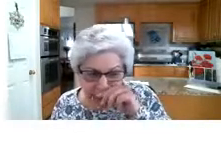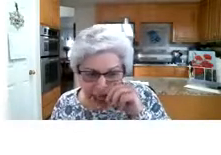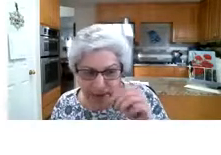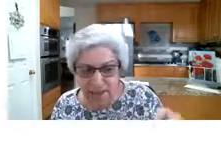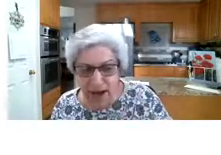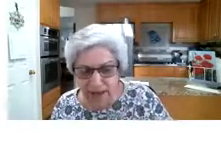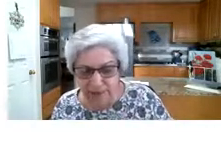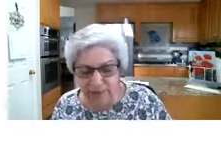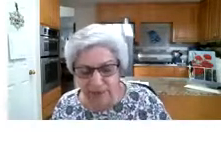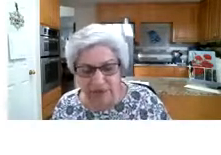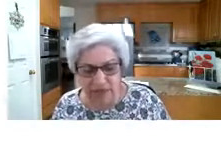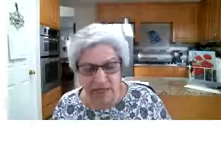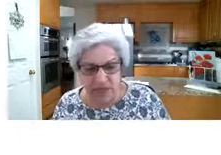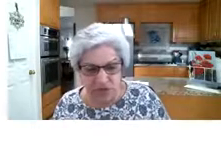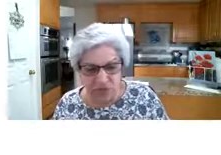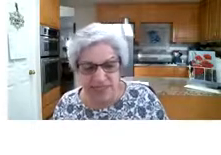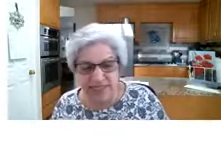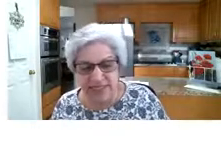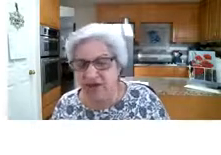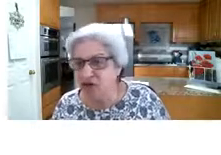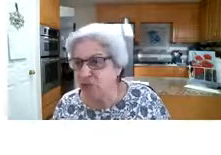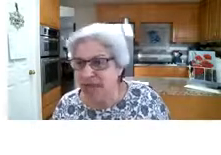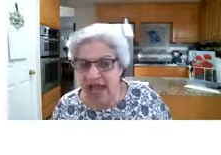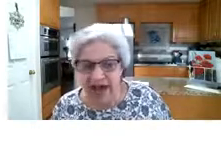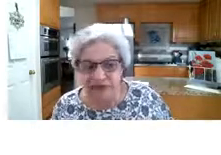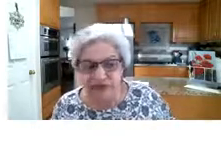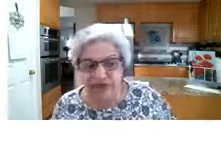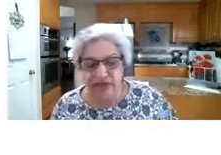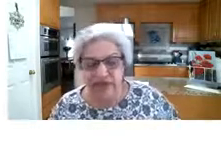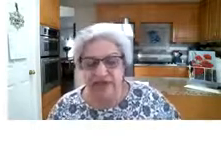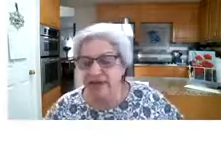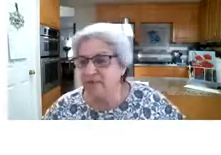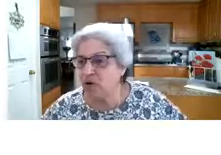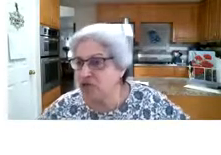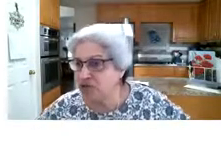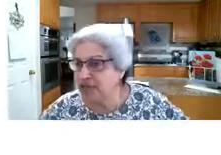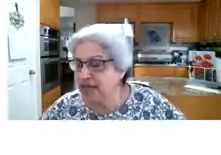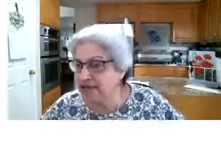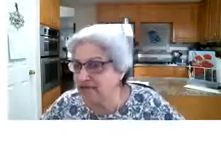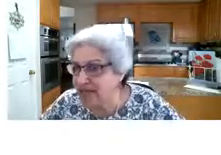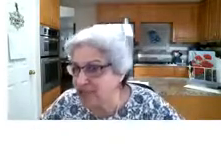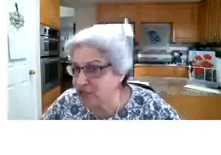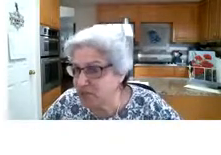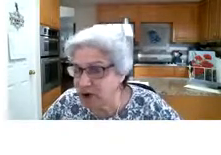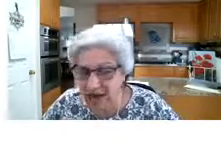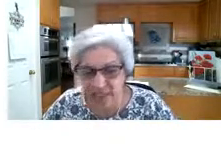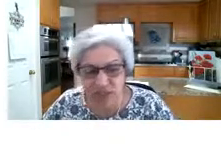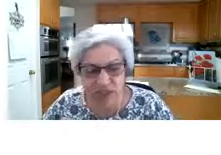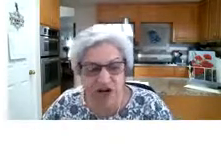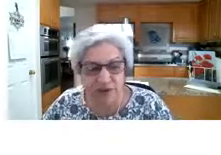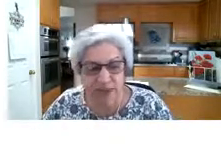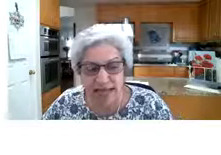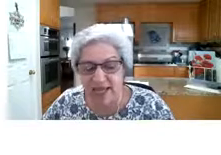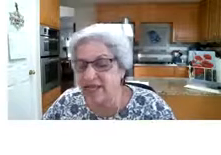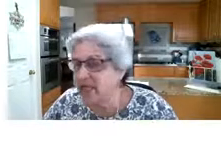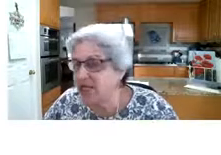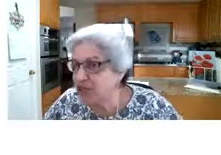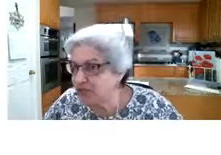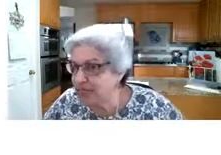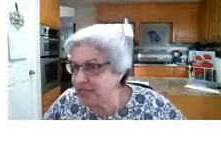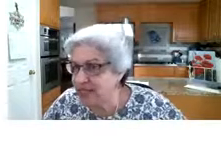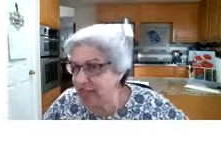the bottom towards the center, we have the Moderna and Pfizer products, which are